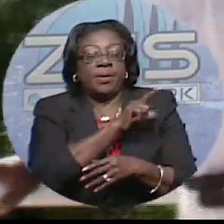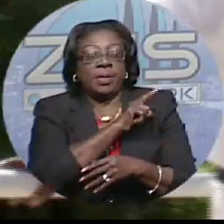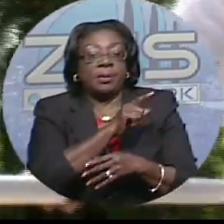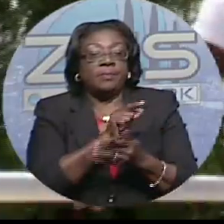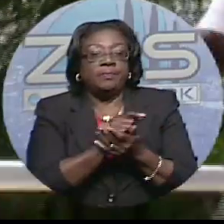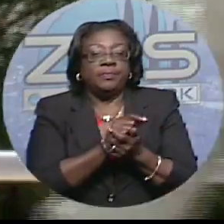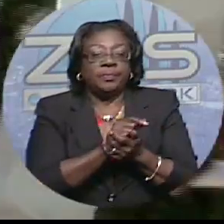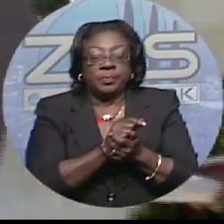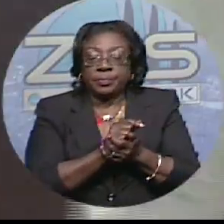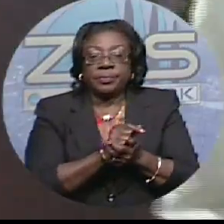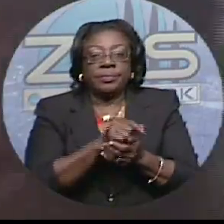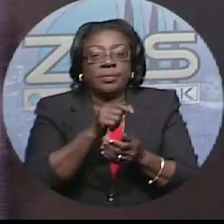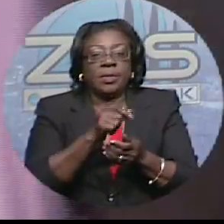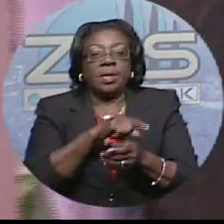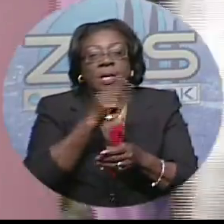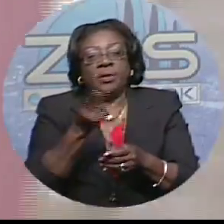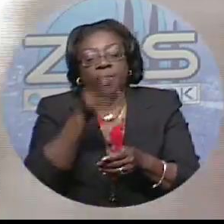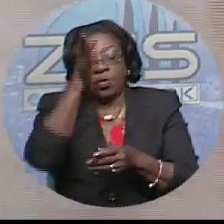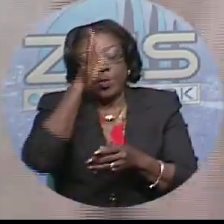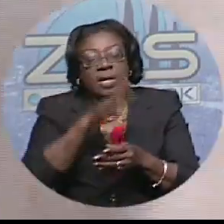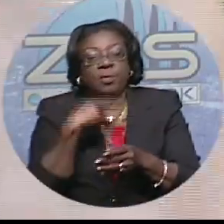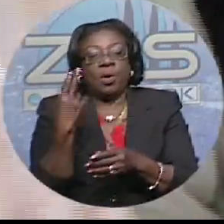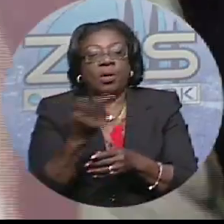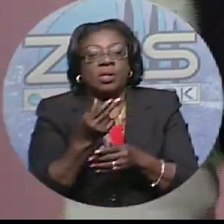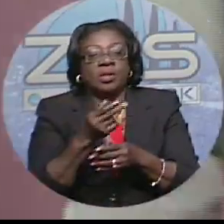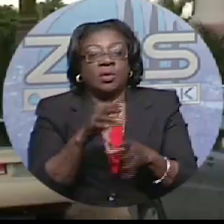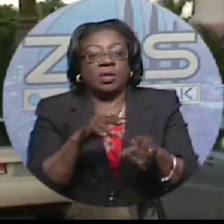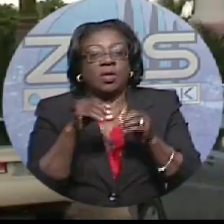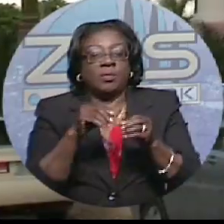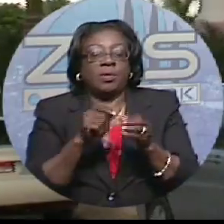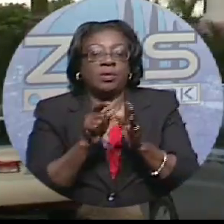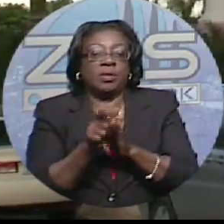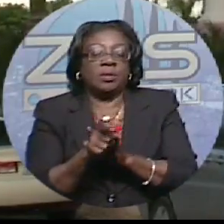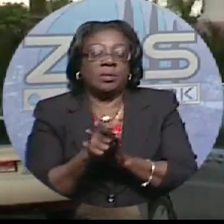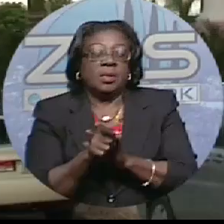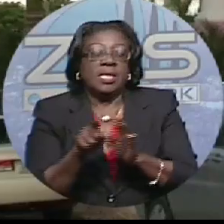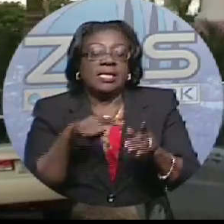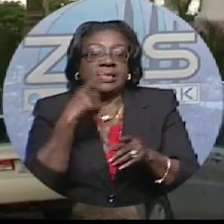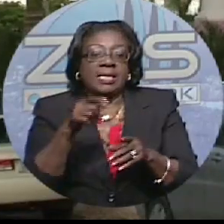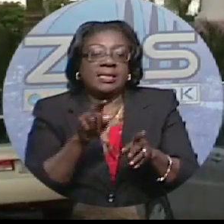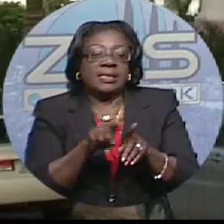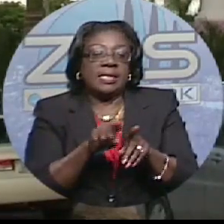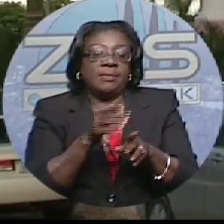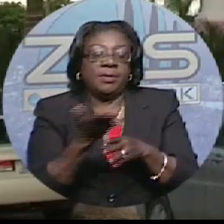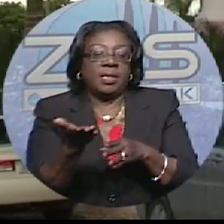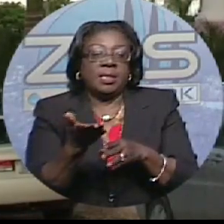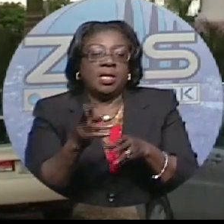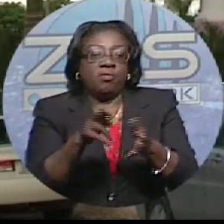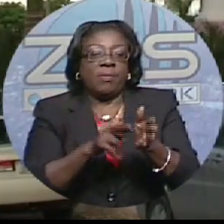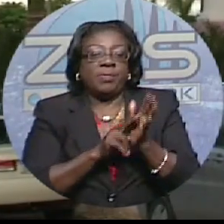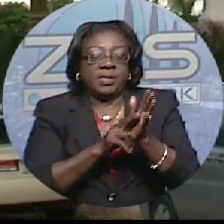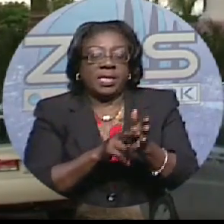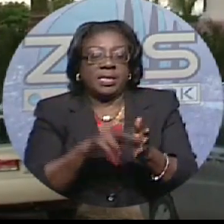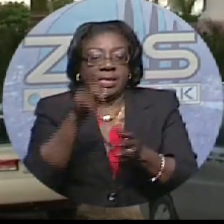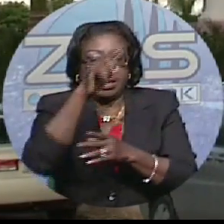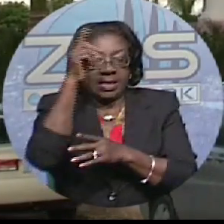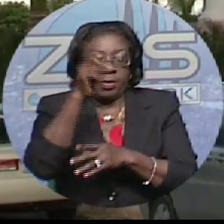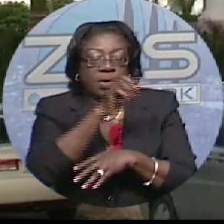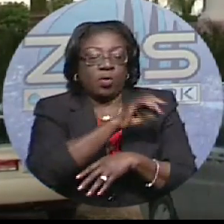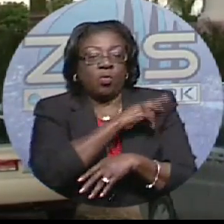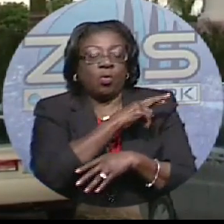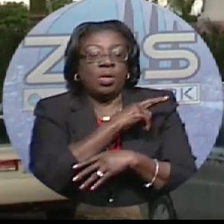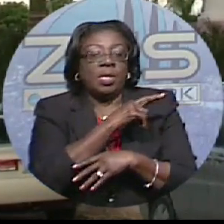Khalil Parker and Lanisha Roll also adopted those submissions. They represent Derek Roll. Parker